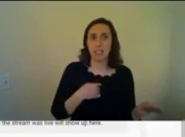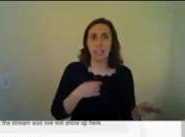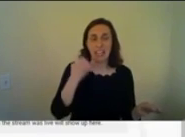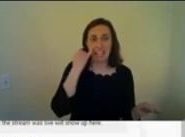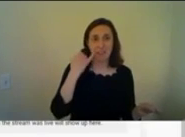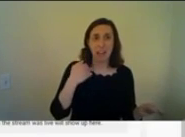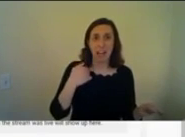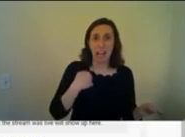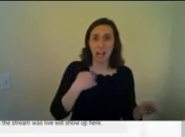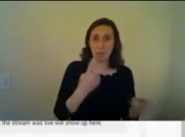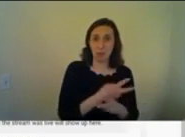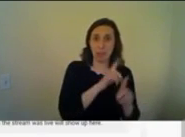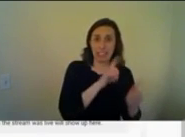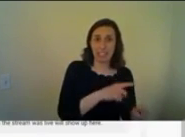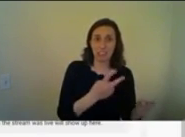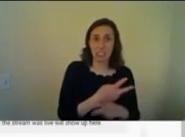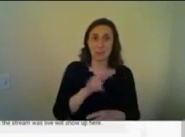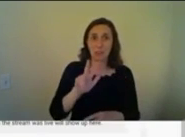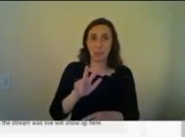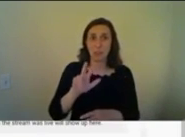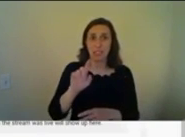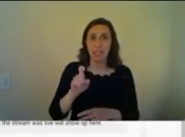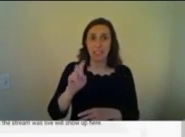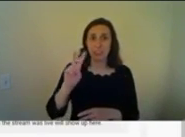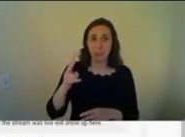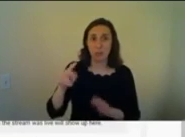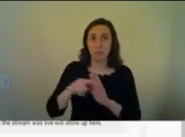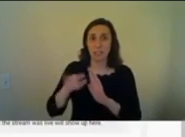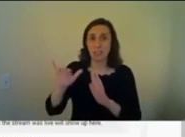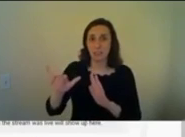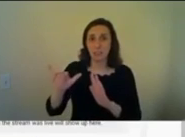3x squared minus 5, I should get all of this back.